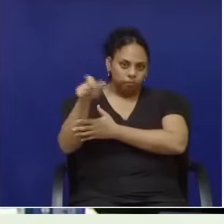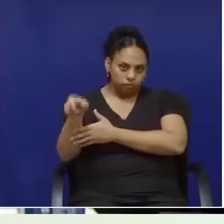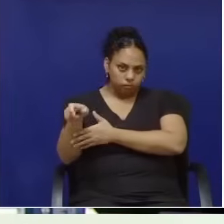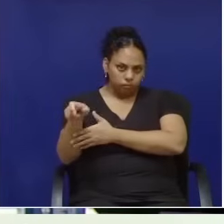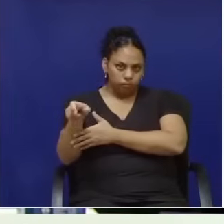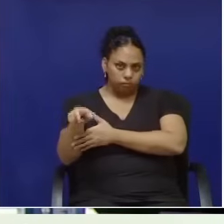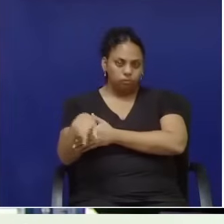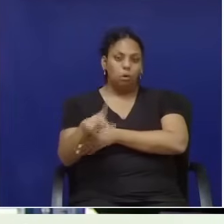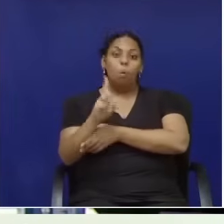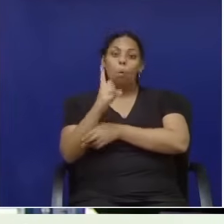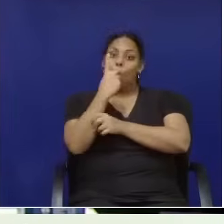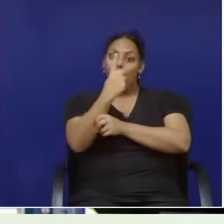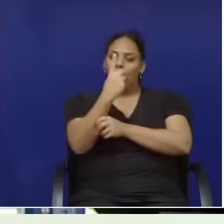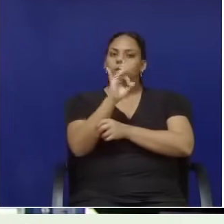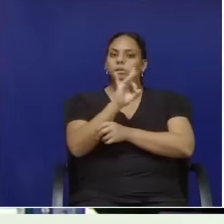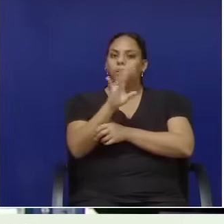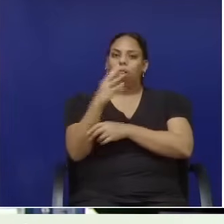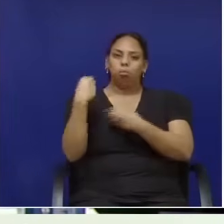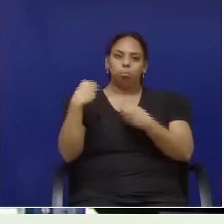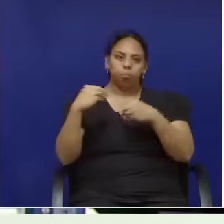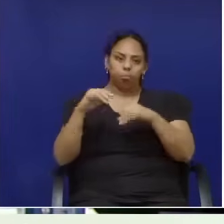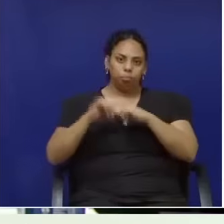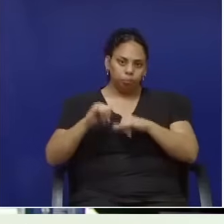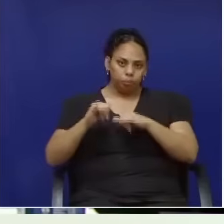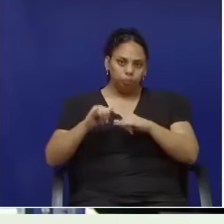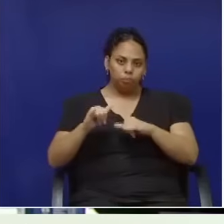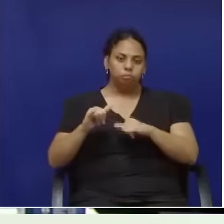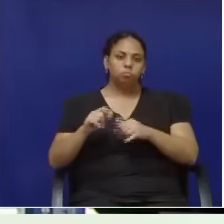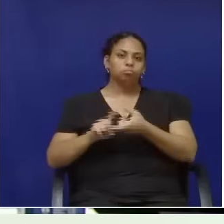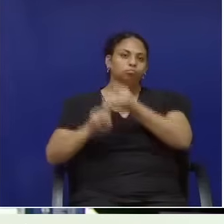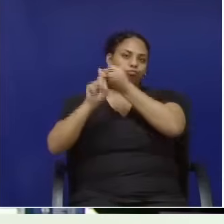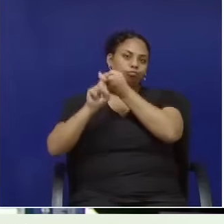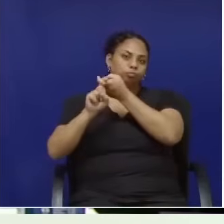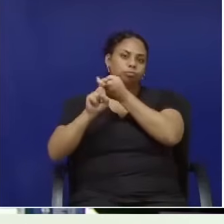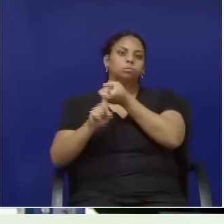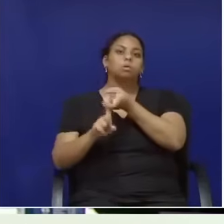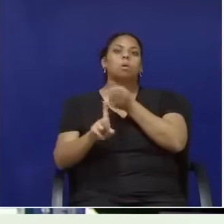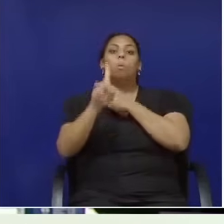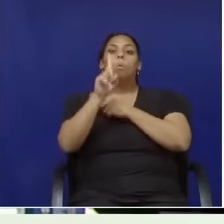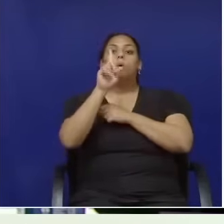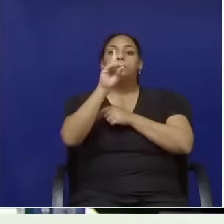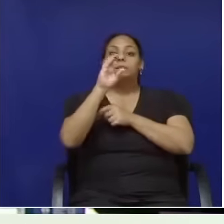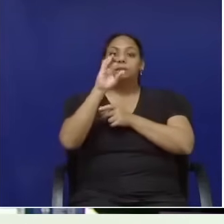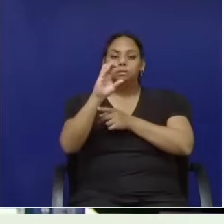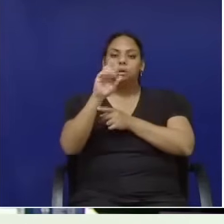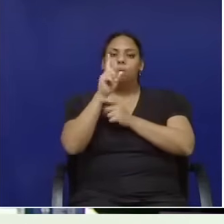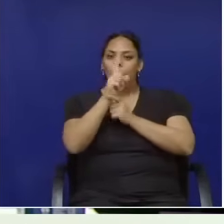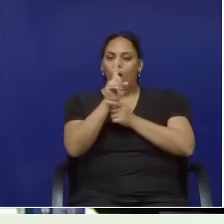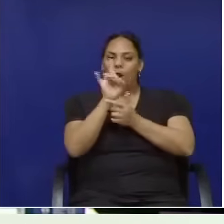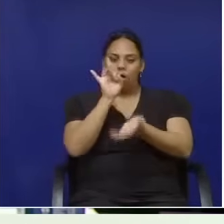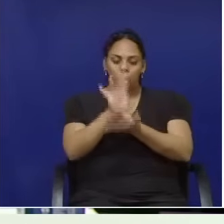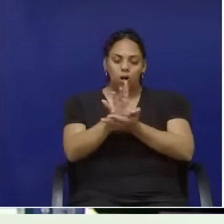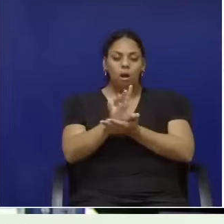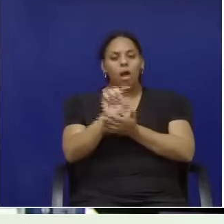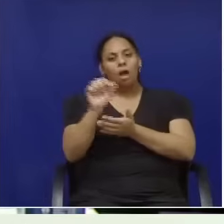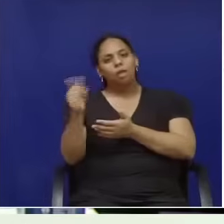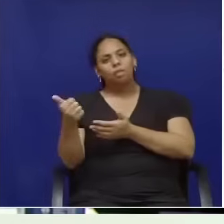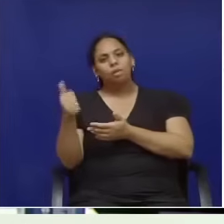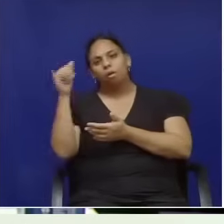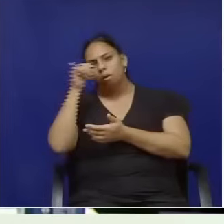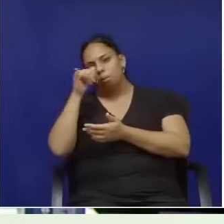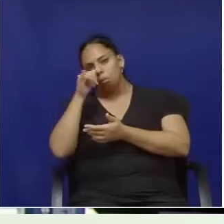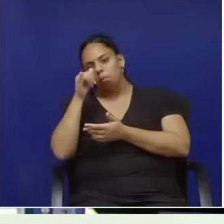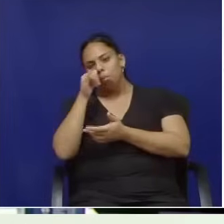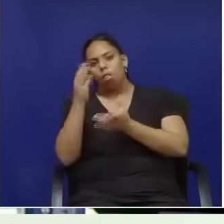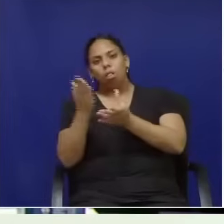pending in DC. In Johannesburg, 1 has been dismissed. And then the others in terms of criminal